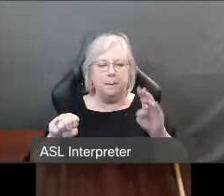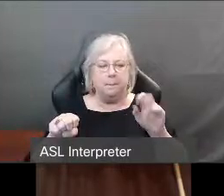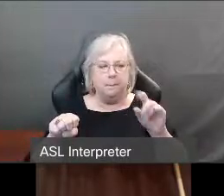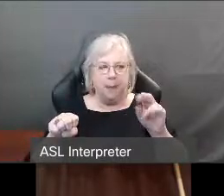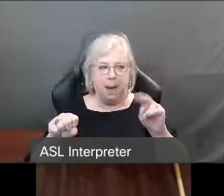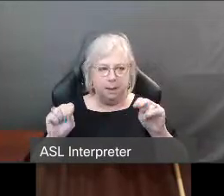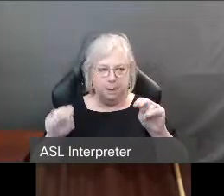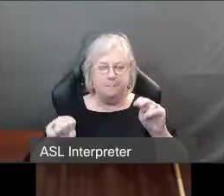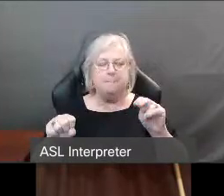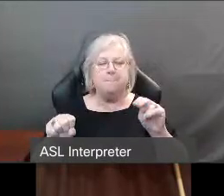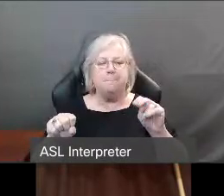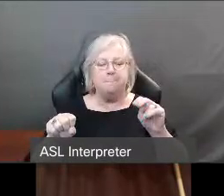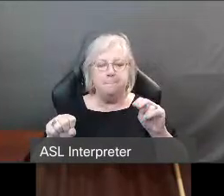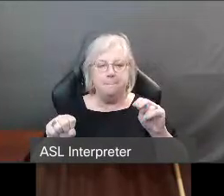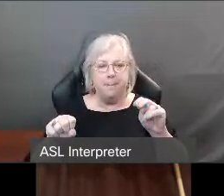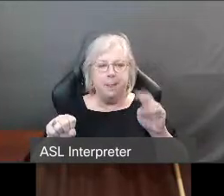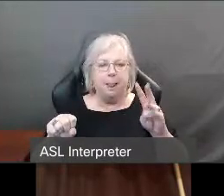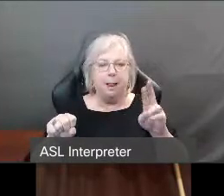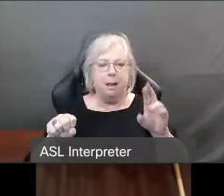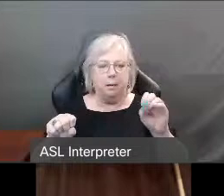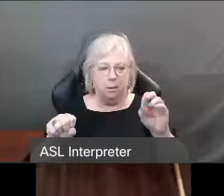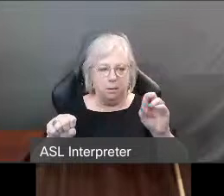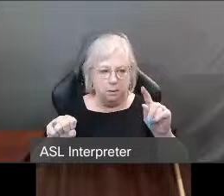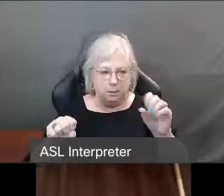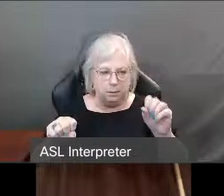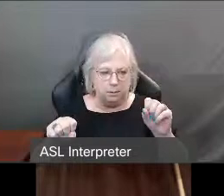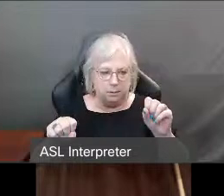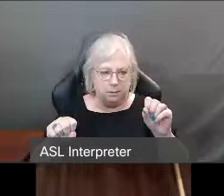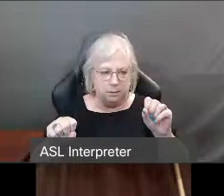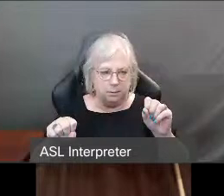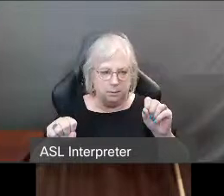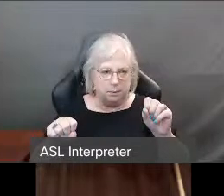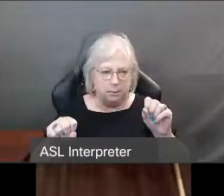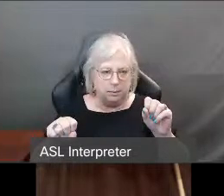Benton, Yes. Brooks,